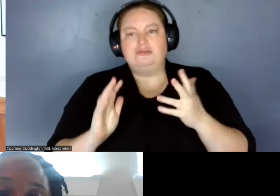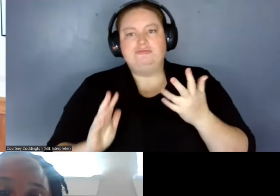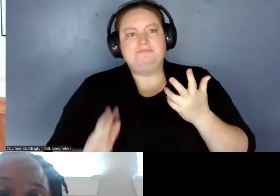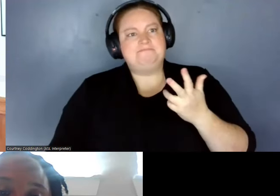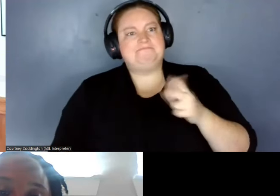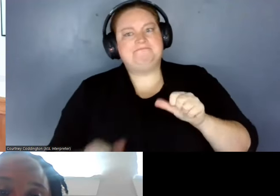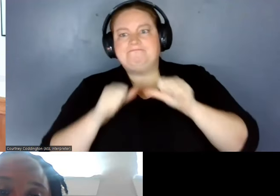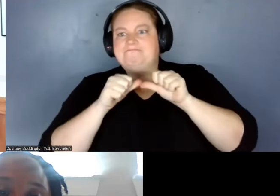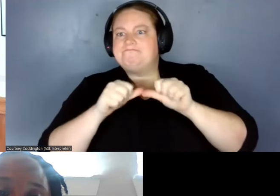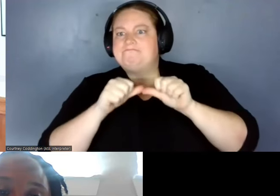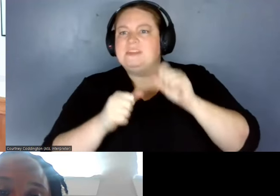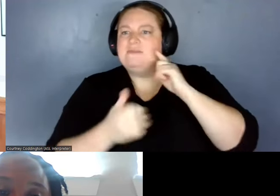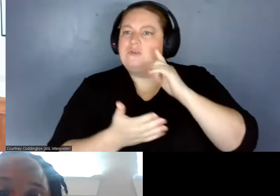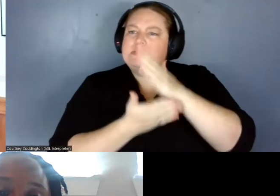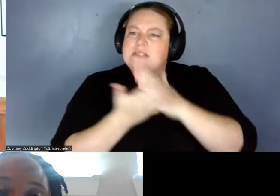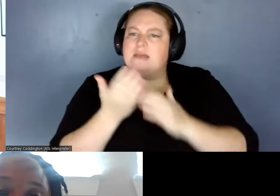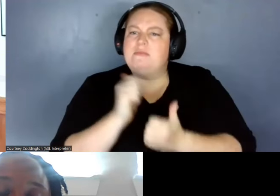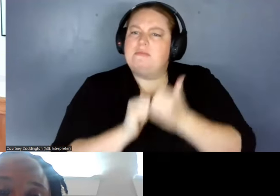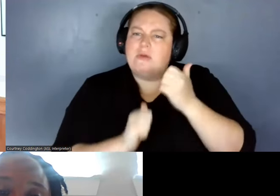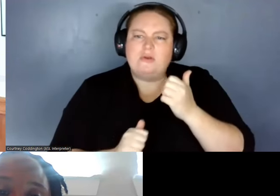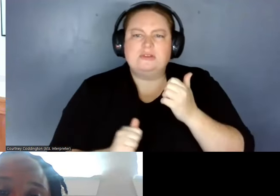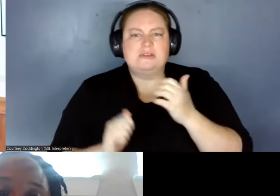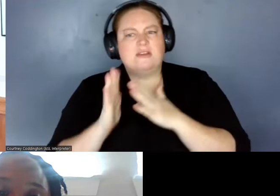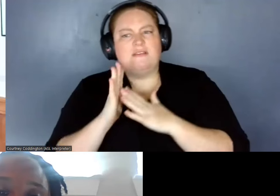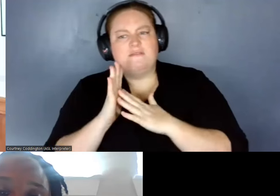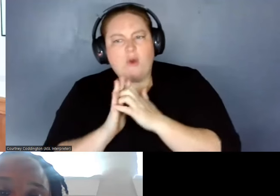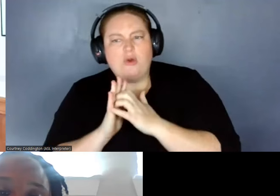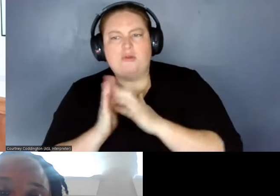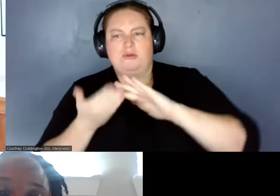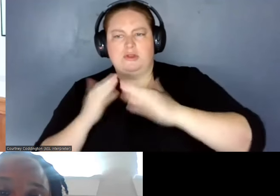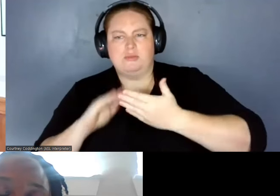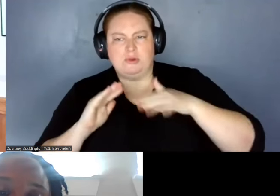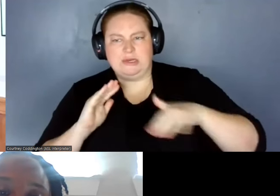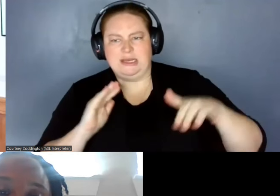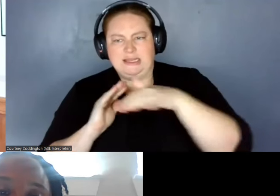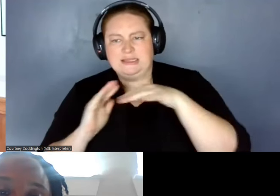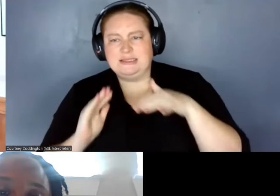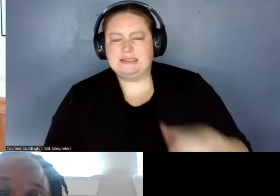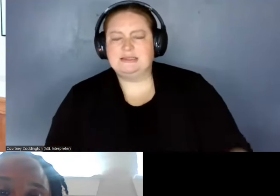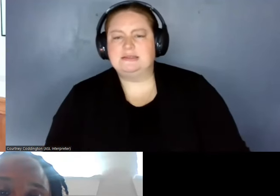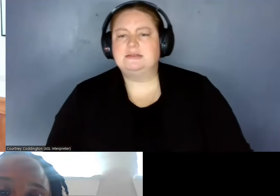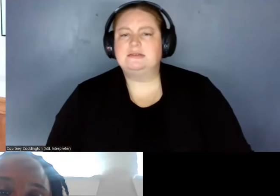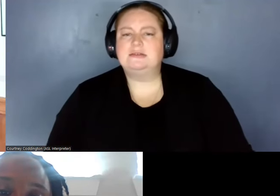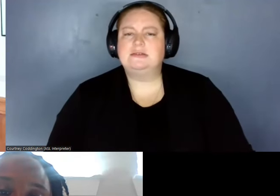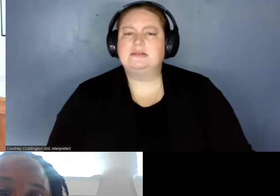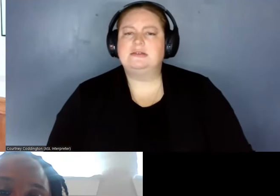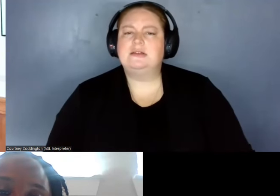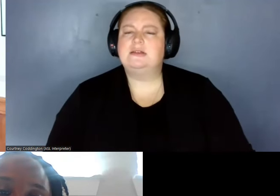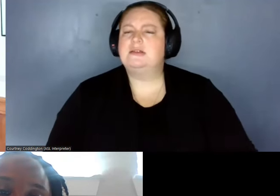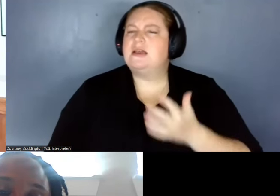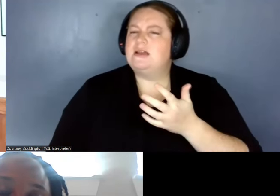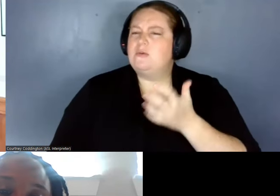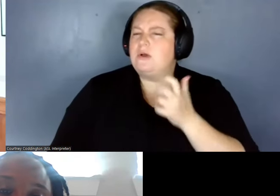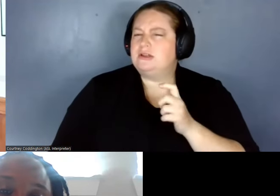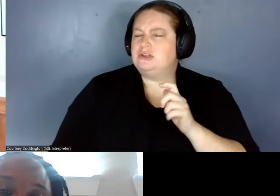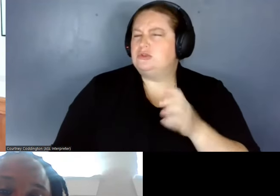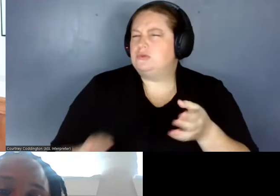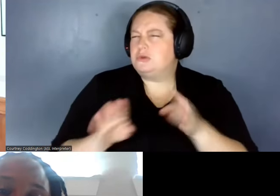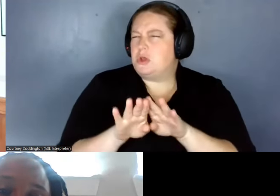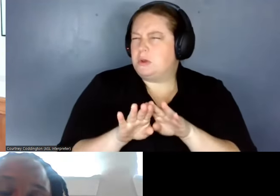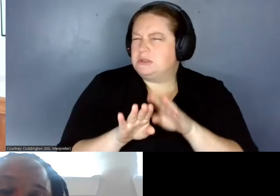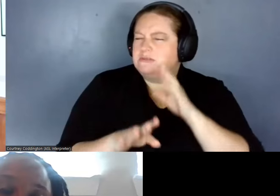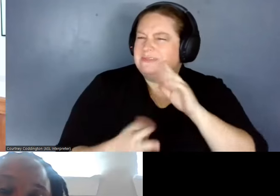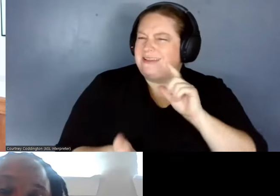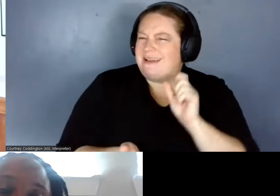vulnerable communities in our country. I wanted to close by asking you to share a little bit more about